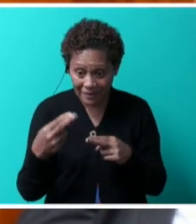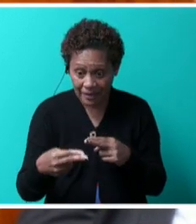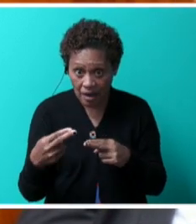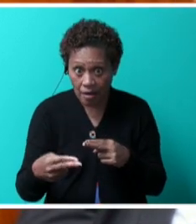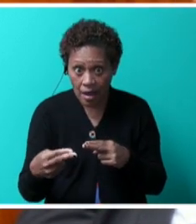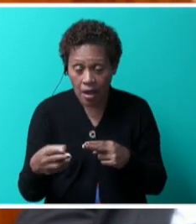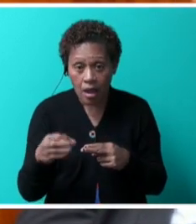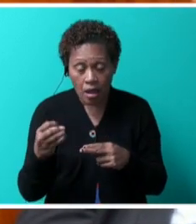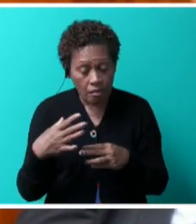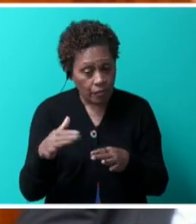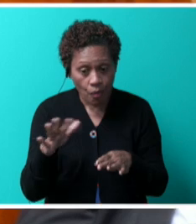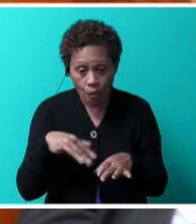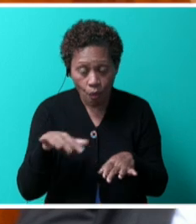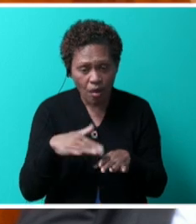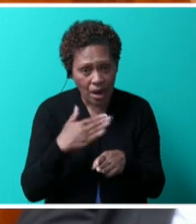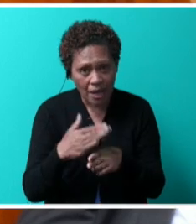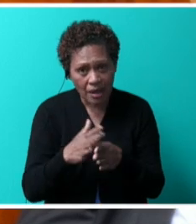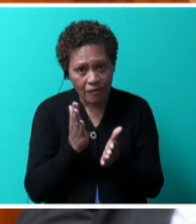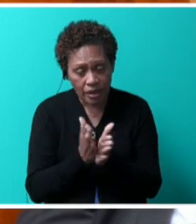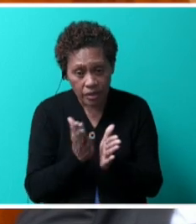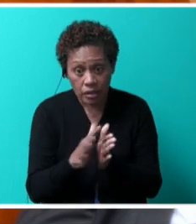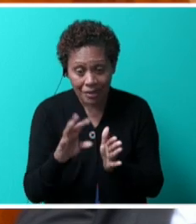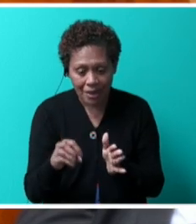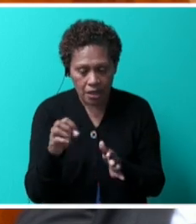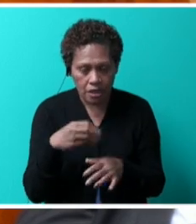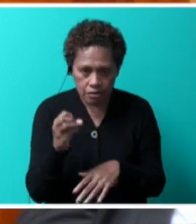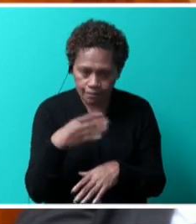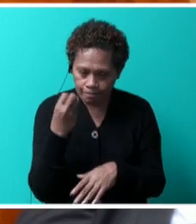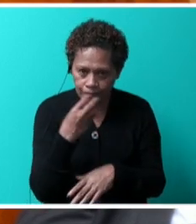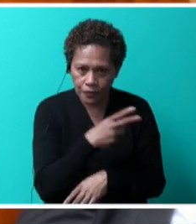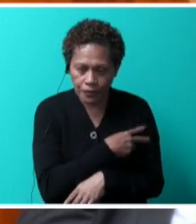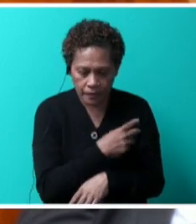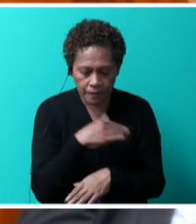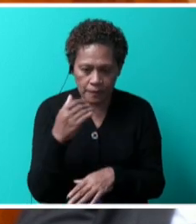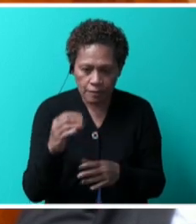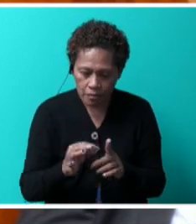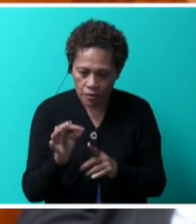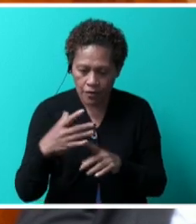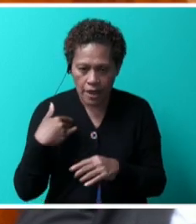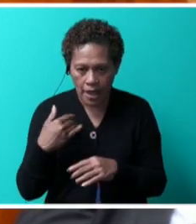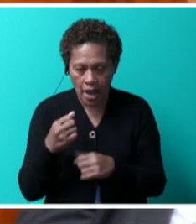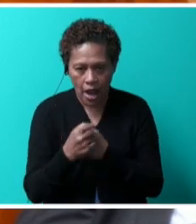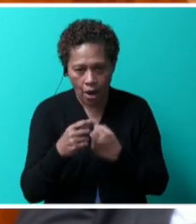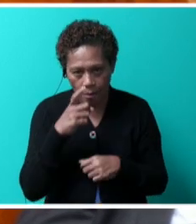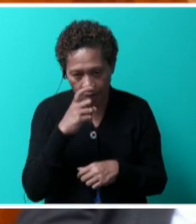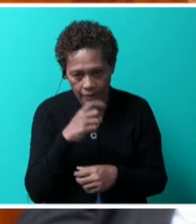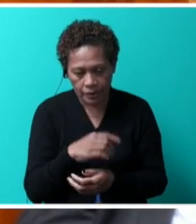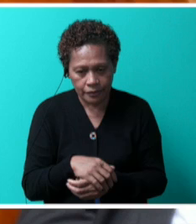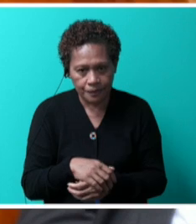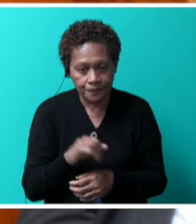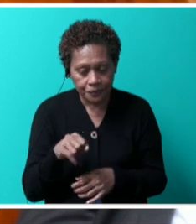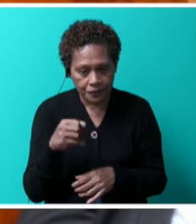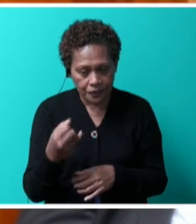We strengthen our food security and we improve the health of our people. Thirdly, it is about